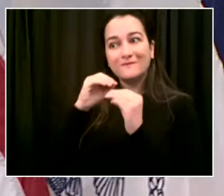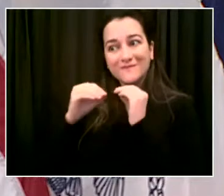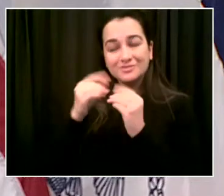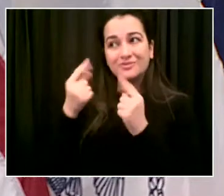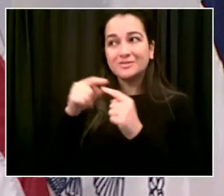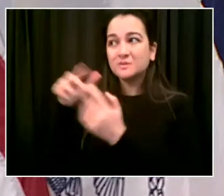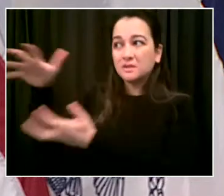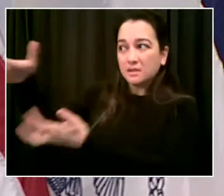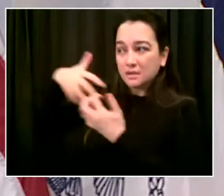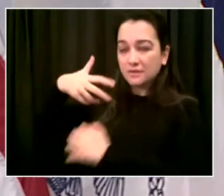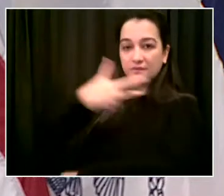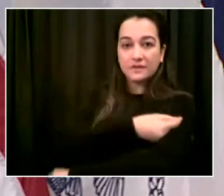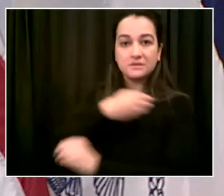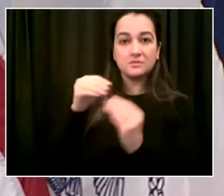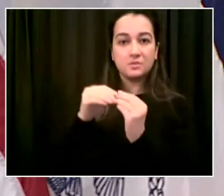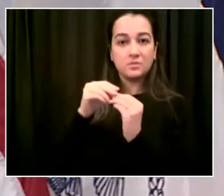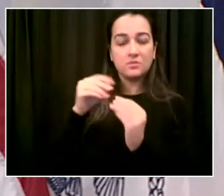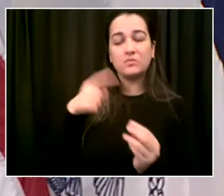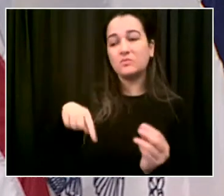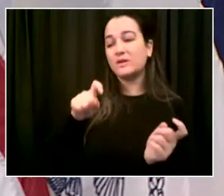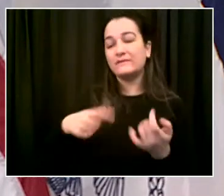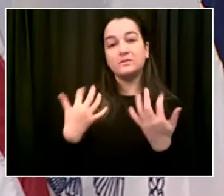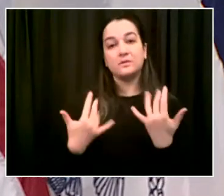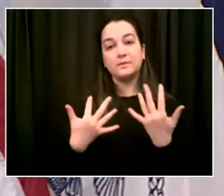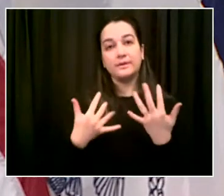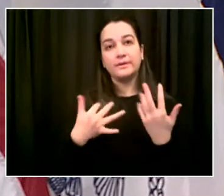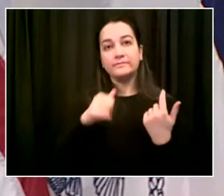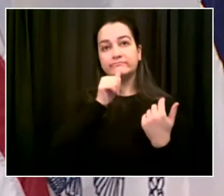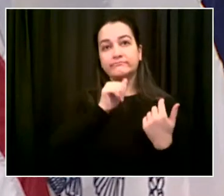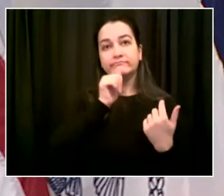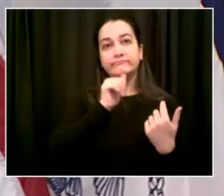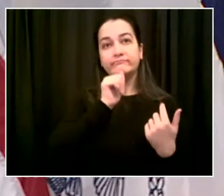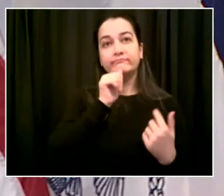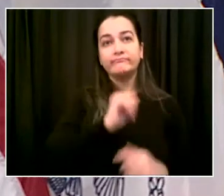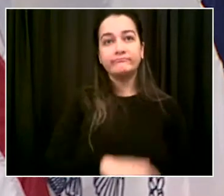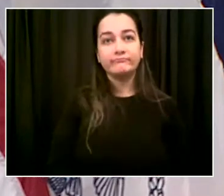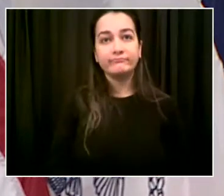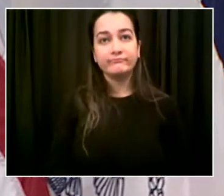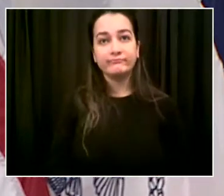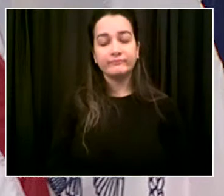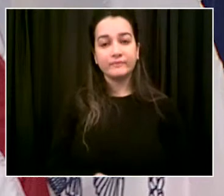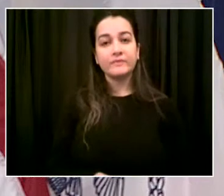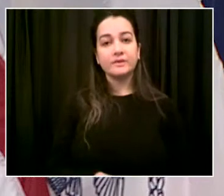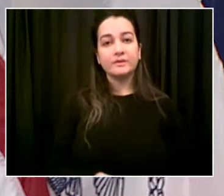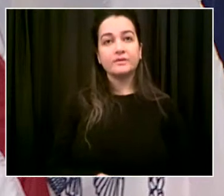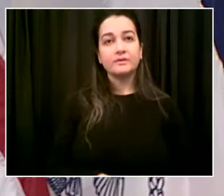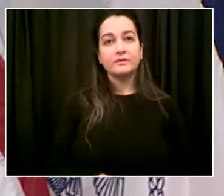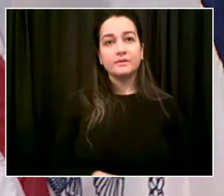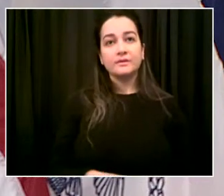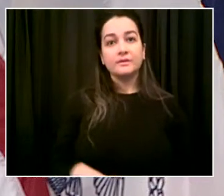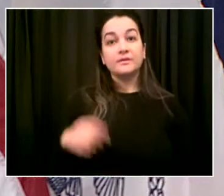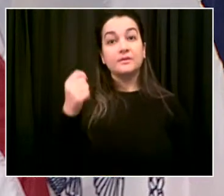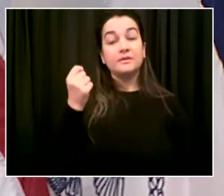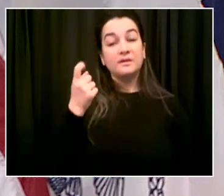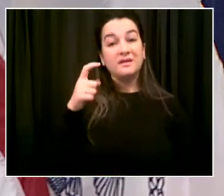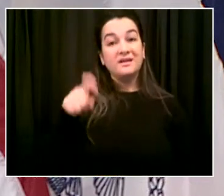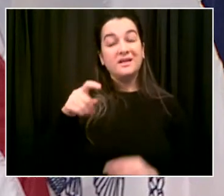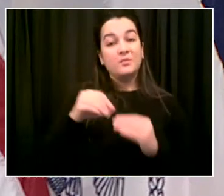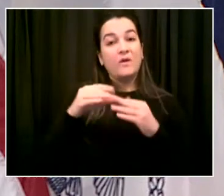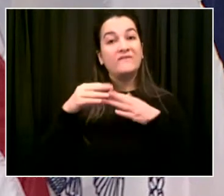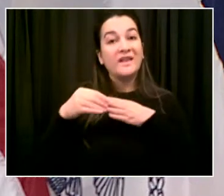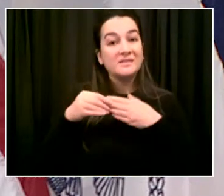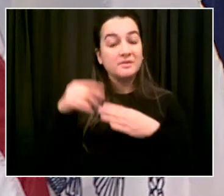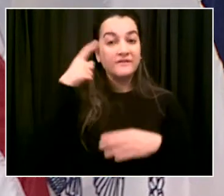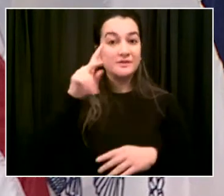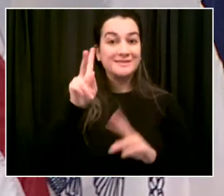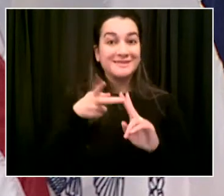give a lot more people reassurance that they're going to live through this crisis. We can give a lot more of their loved ones hope. That's what we need